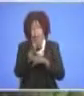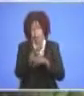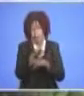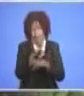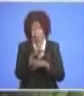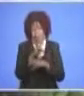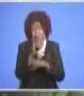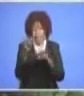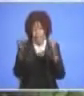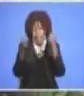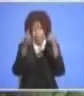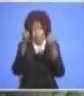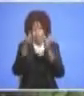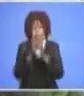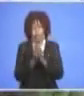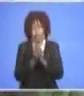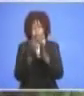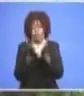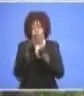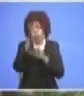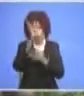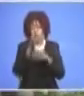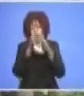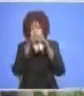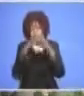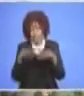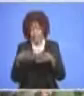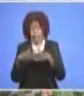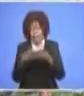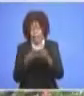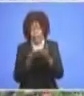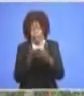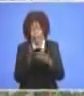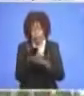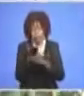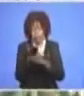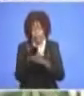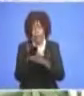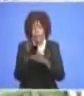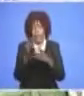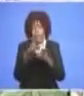hope for God's blessing and continued guidance throughout the season.